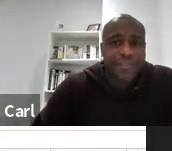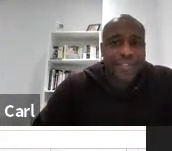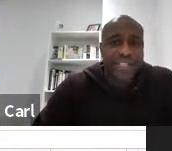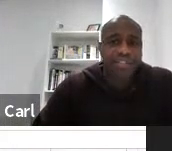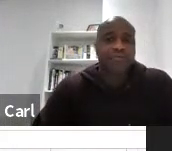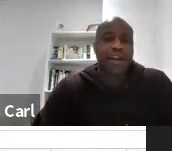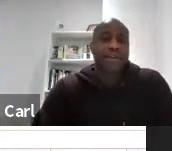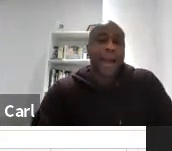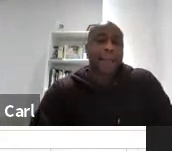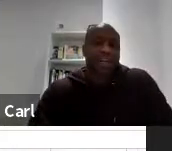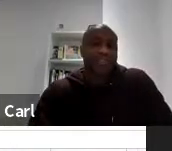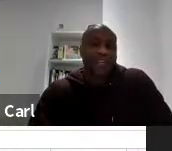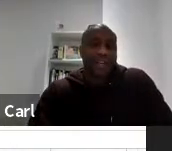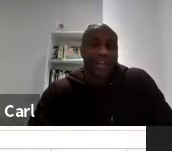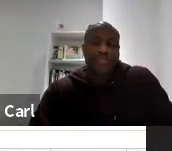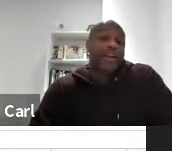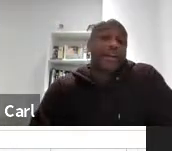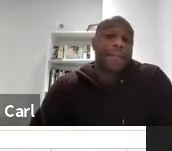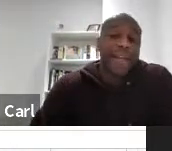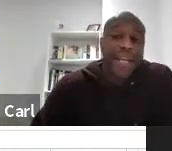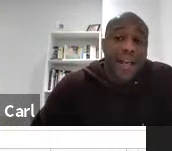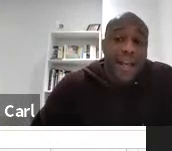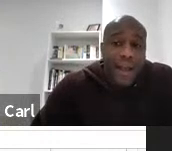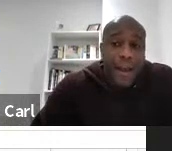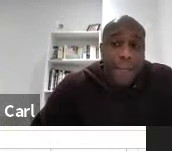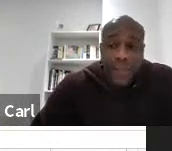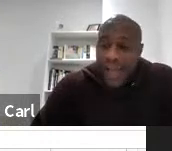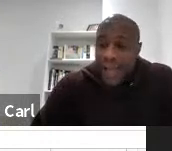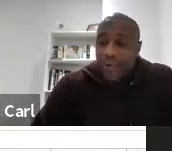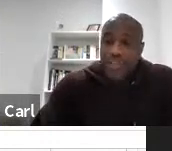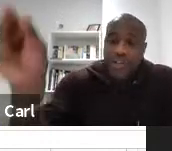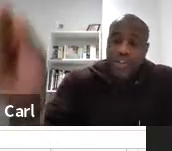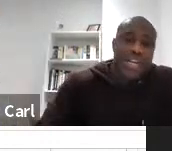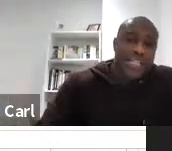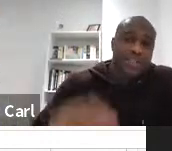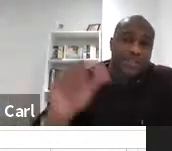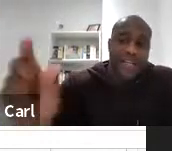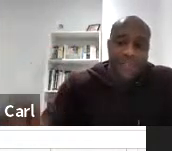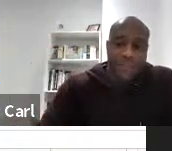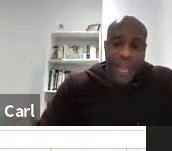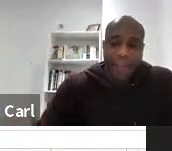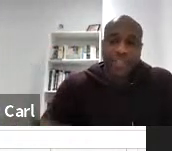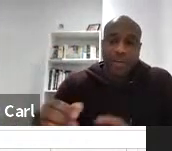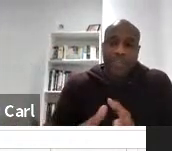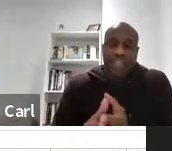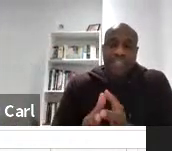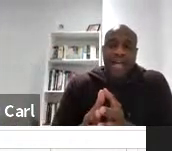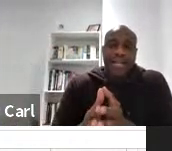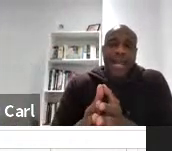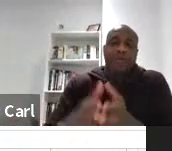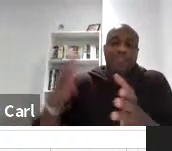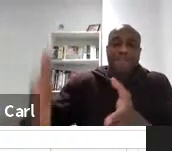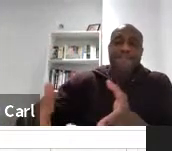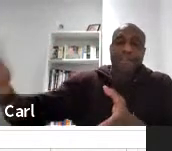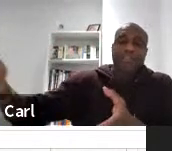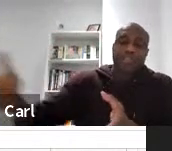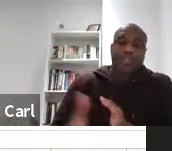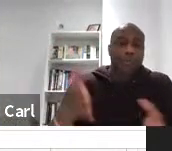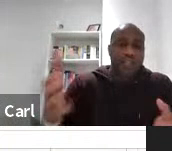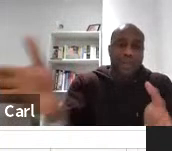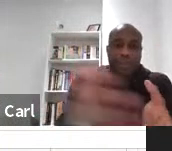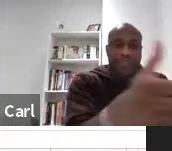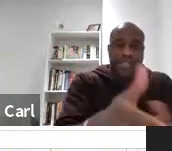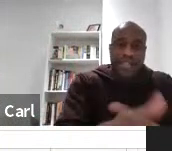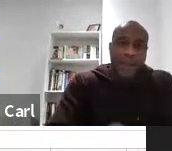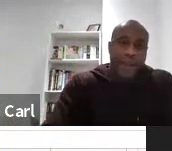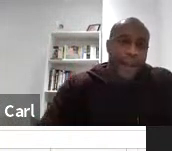together a bit of data around how much I think they're going to be. And also the other data is basically for the app to understand how to filter and